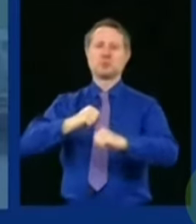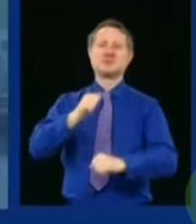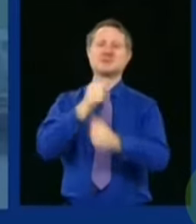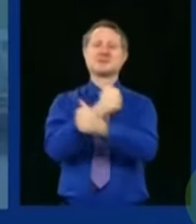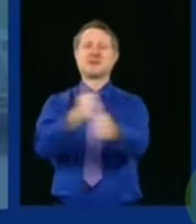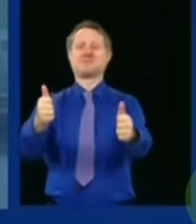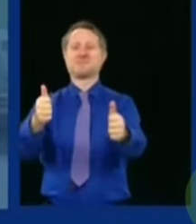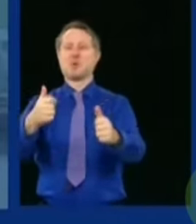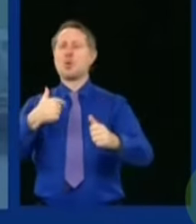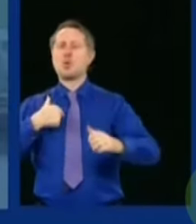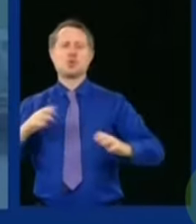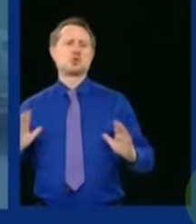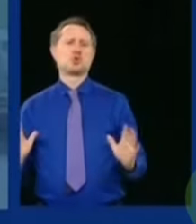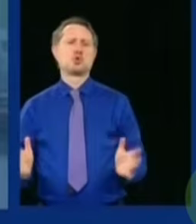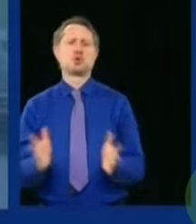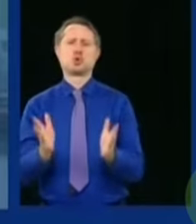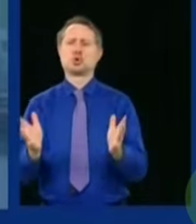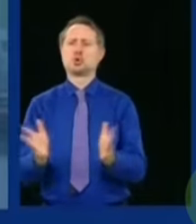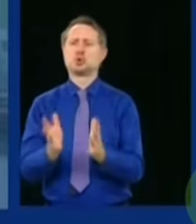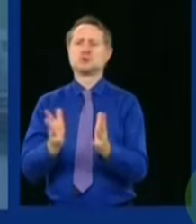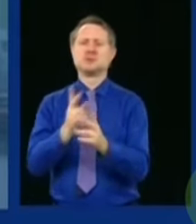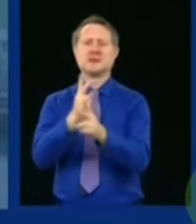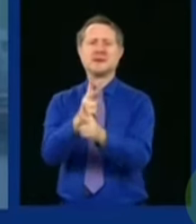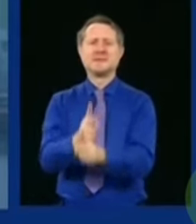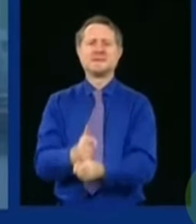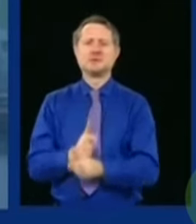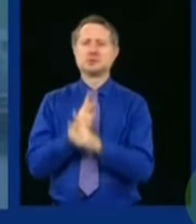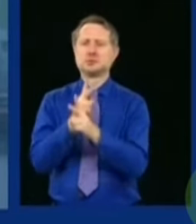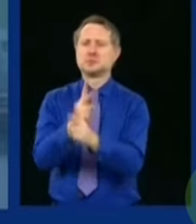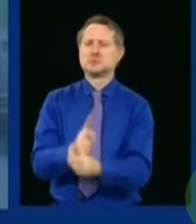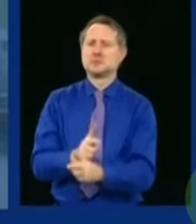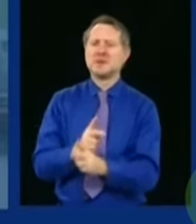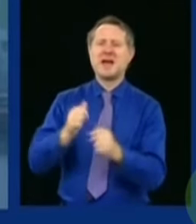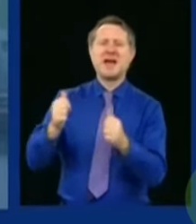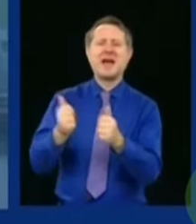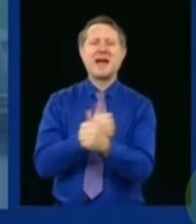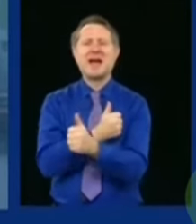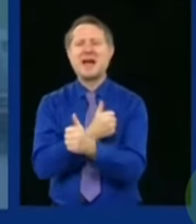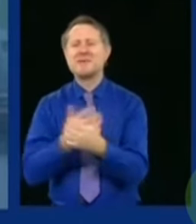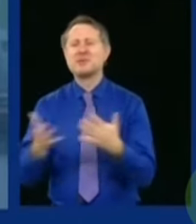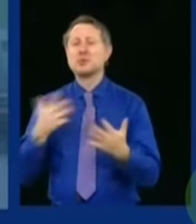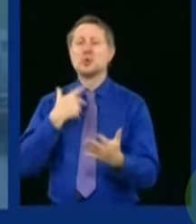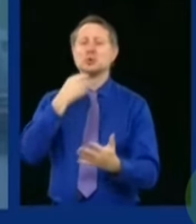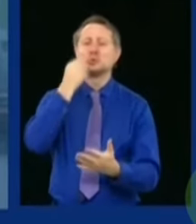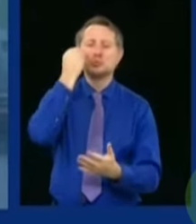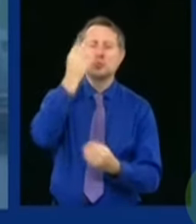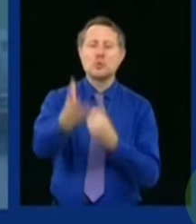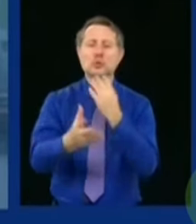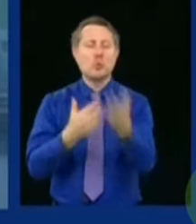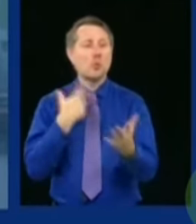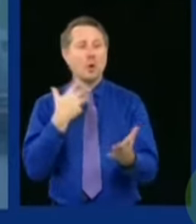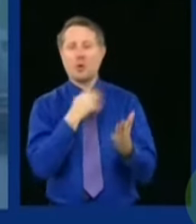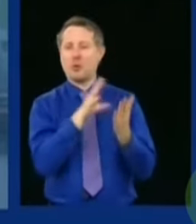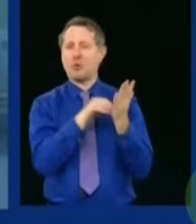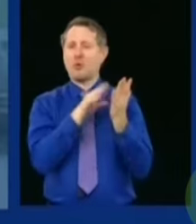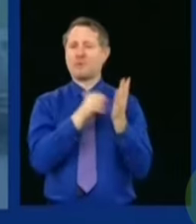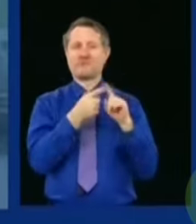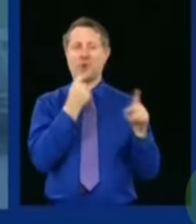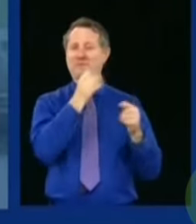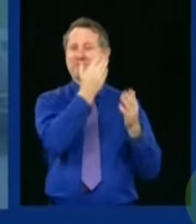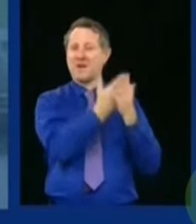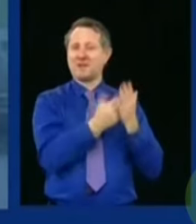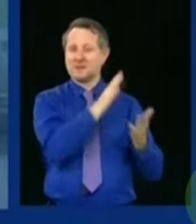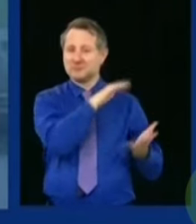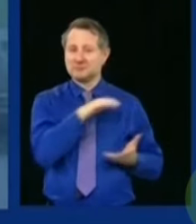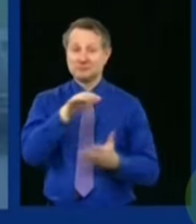caution, because everything I say, I tell you everything I know. But I'm also telling you, there are things